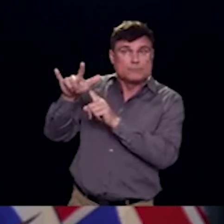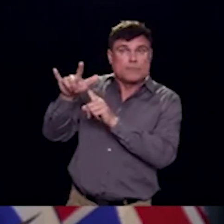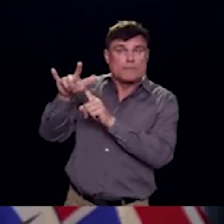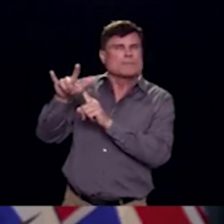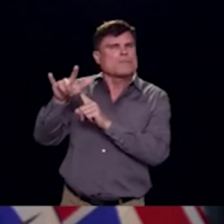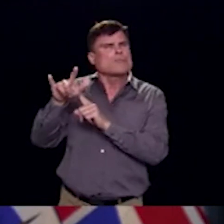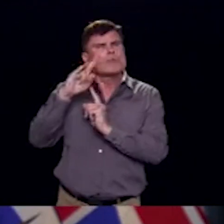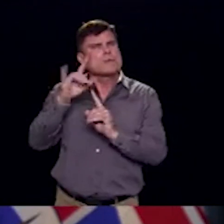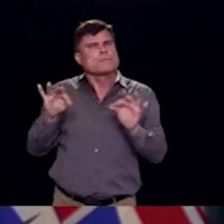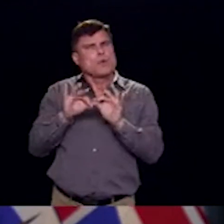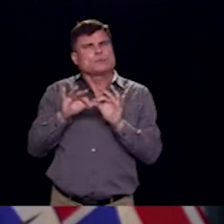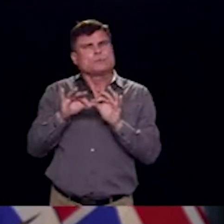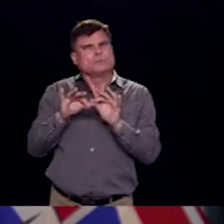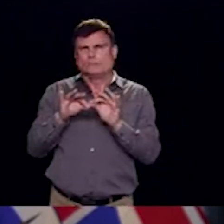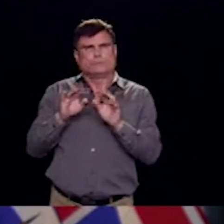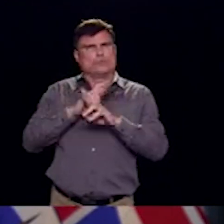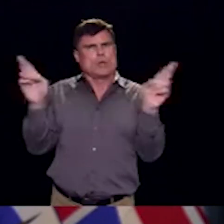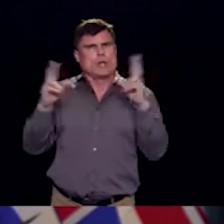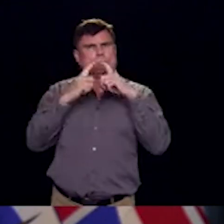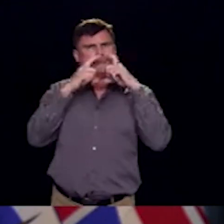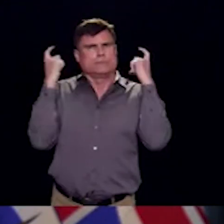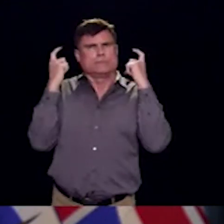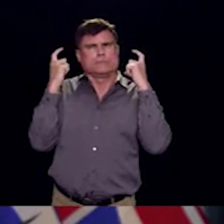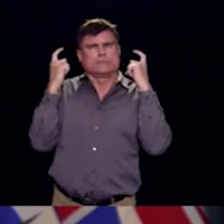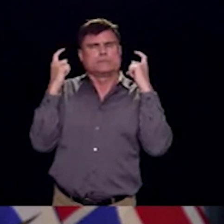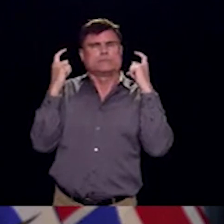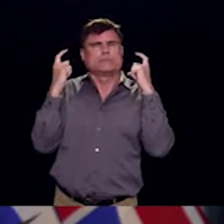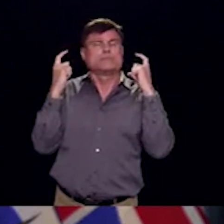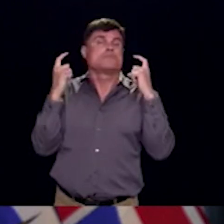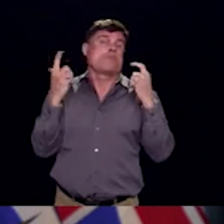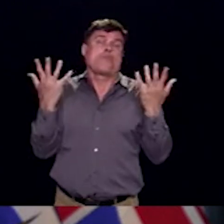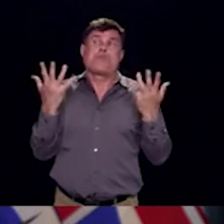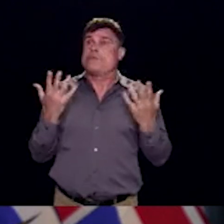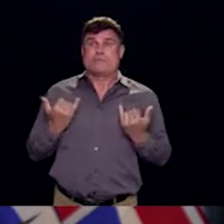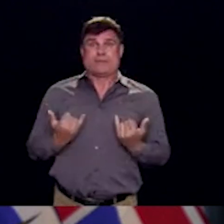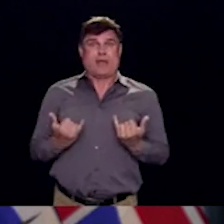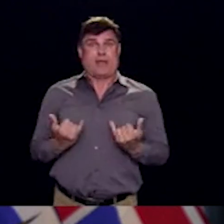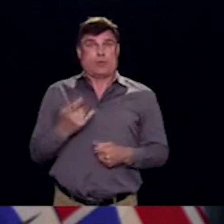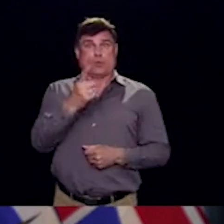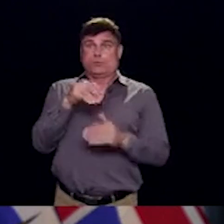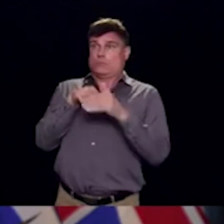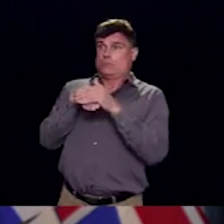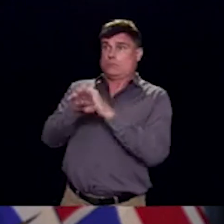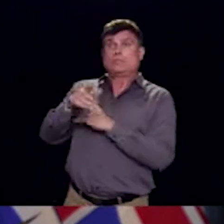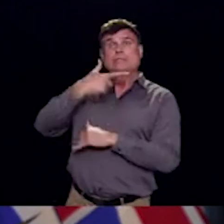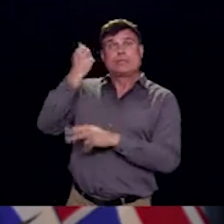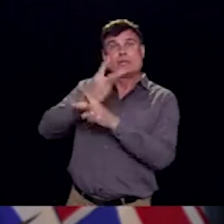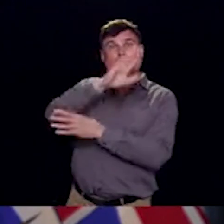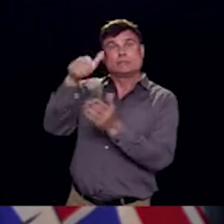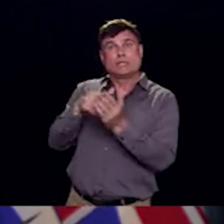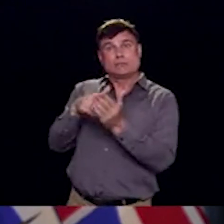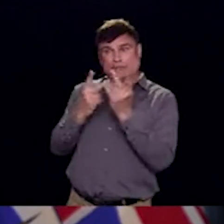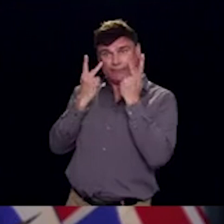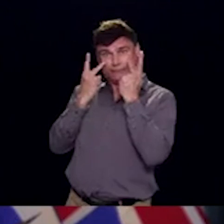extra layer because we know there'll be times when we can't maintain our safe physical distance. So there is no plan to mandate mask use